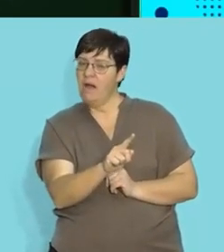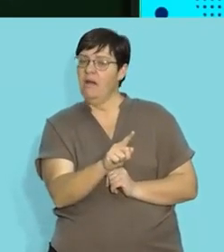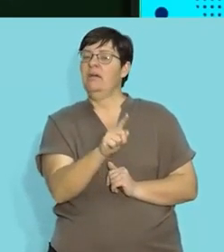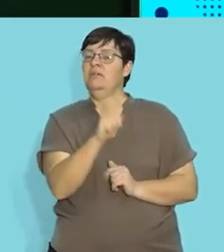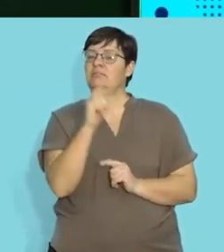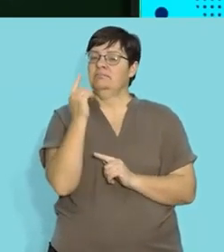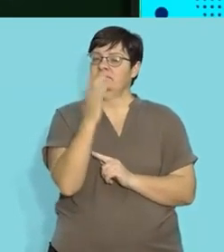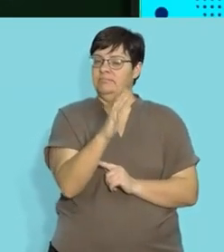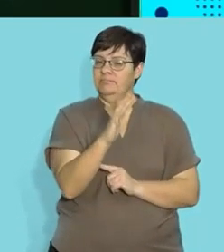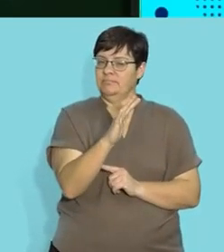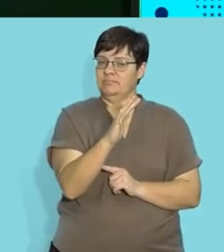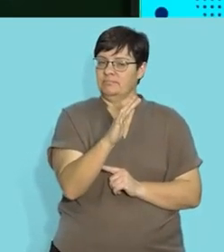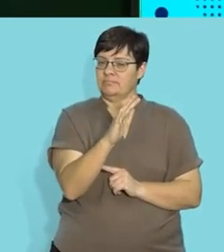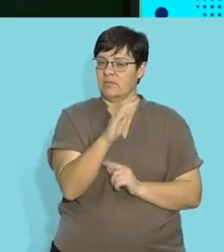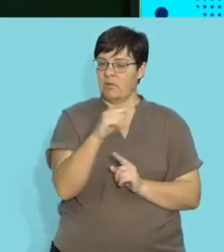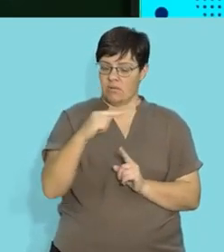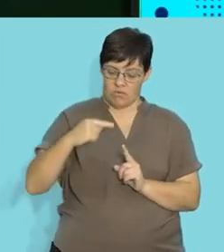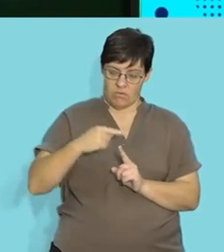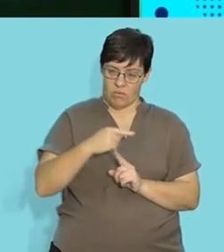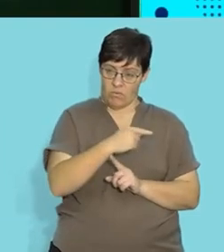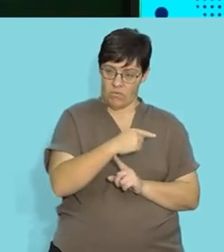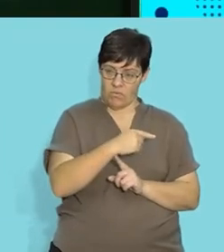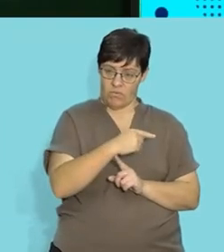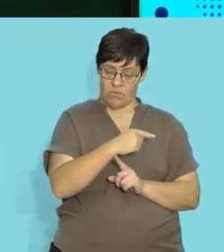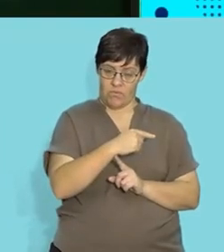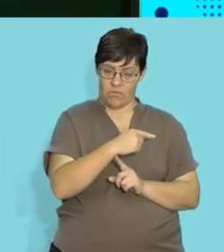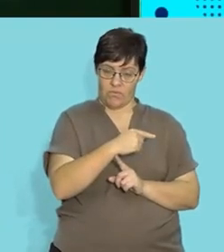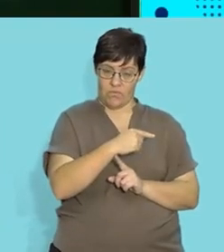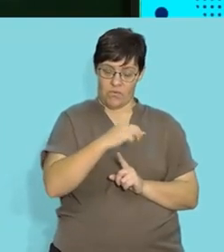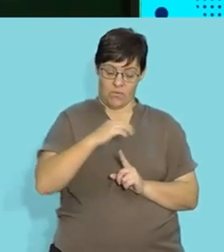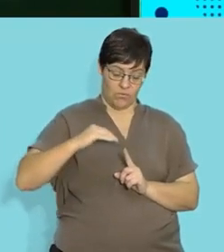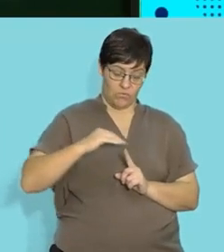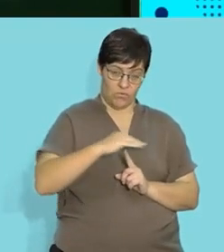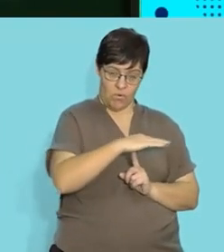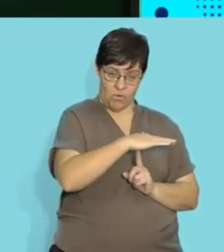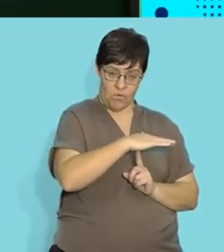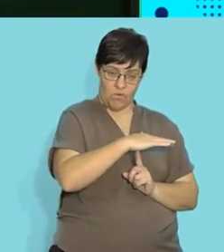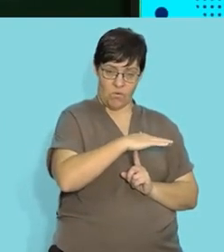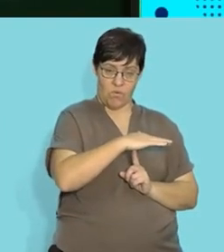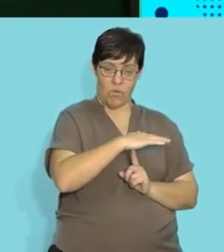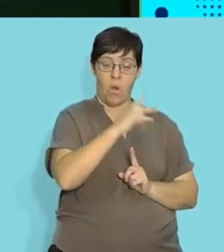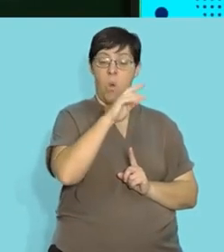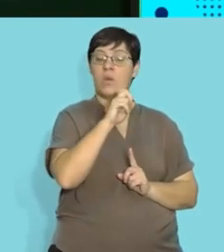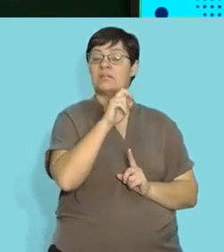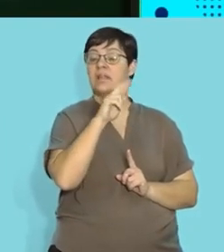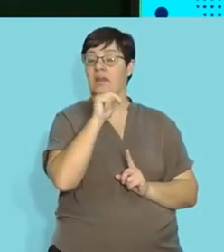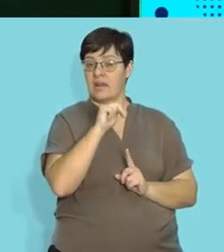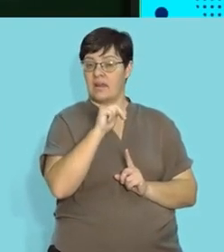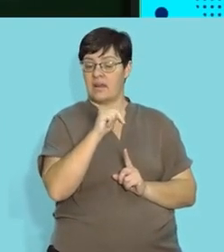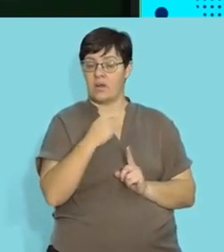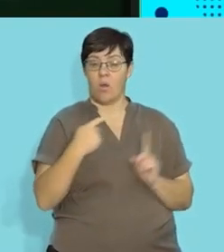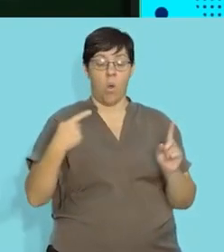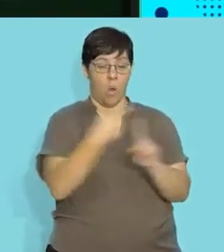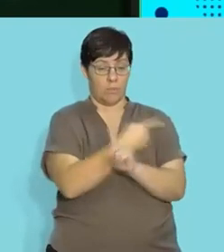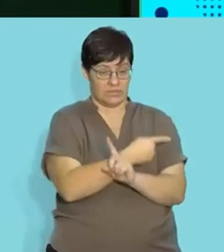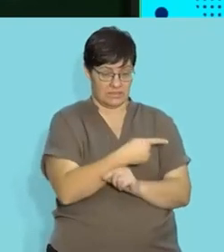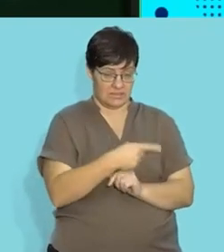when the plant stem was growing along this horizontal axis, that the auxins were produced in the opposite